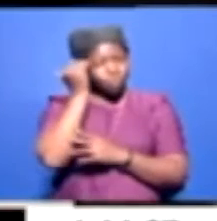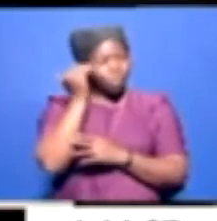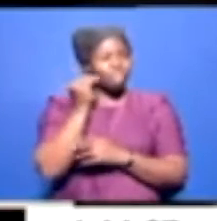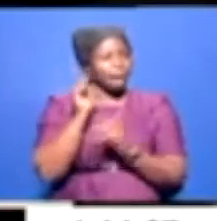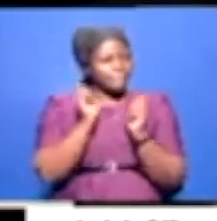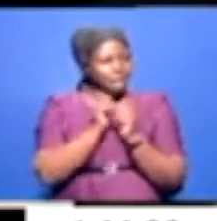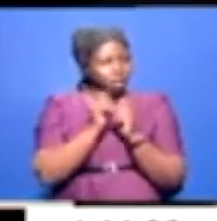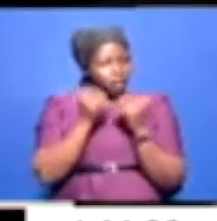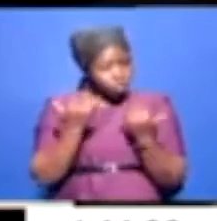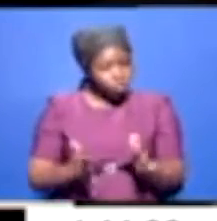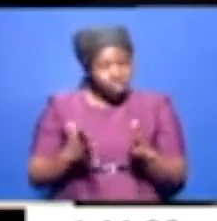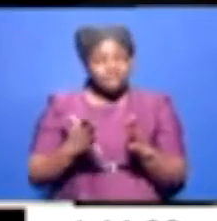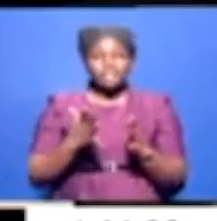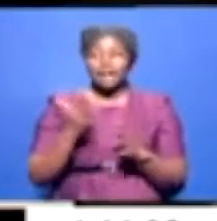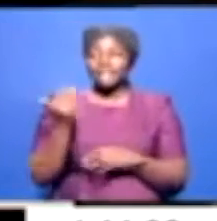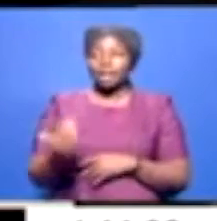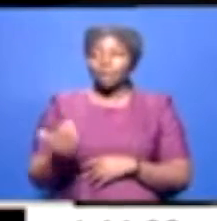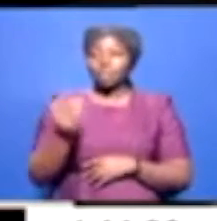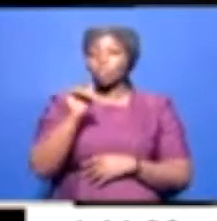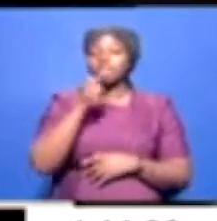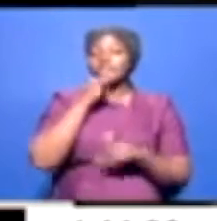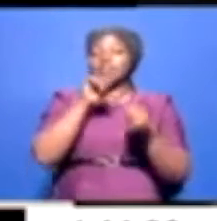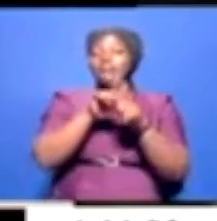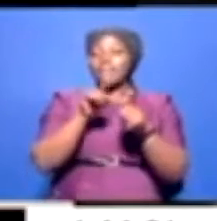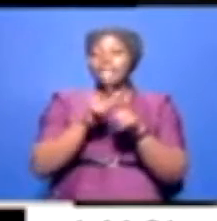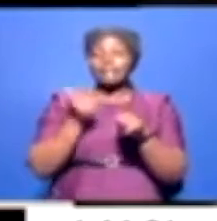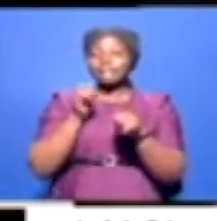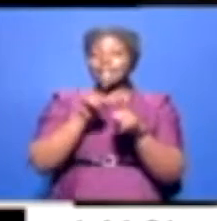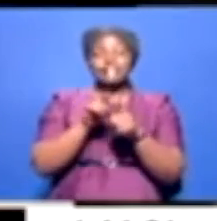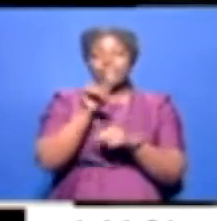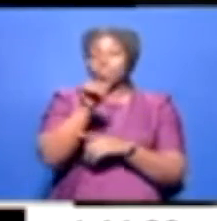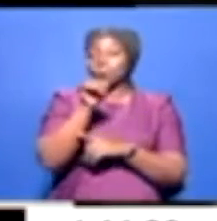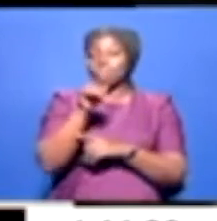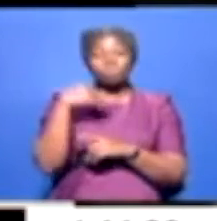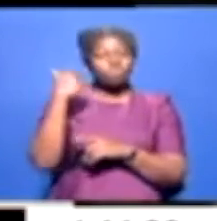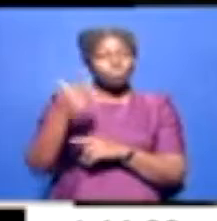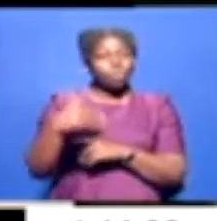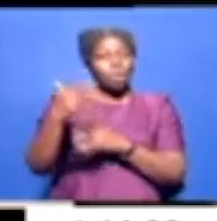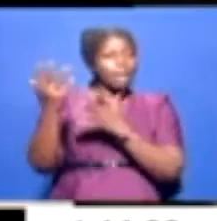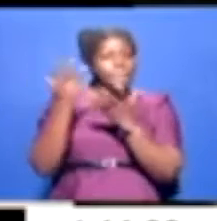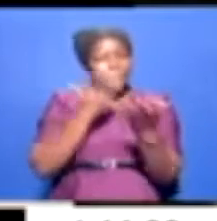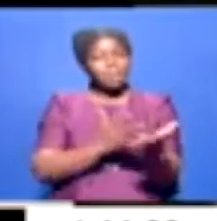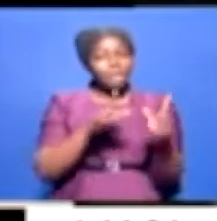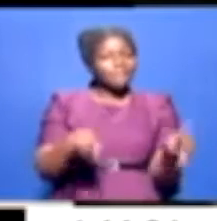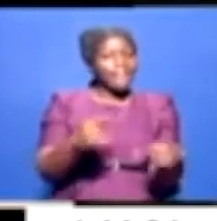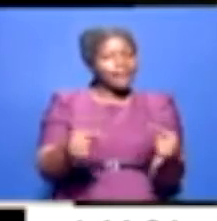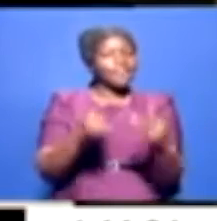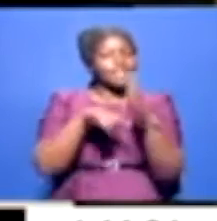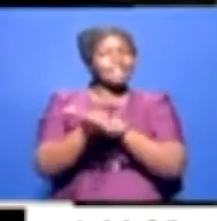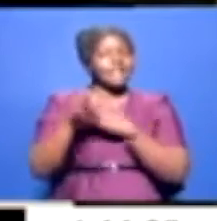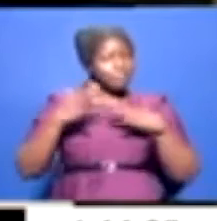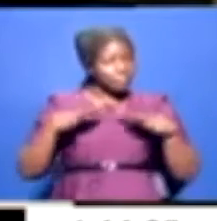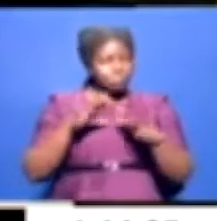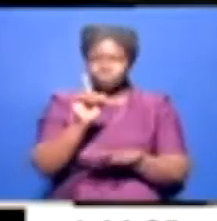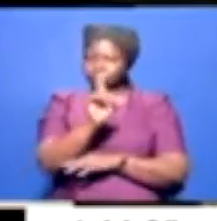Usiwe ndugu yangu au dada yangu, uwe unaleta uhasama kati ya watu kwa kujuu